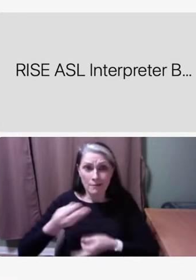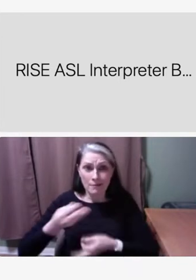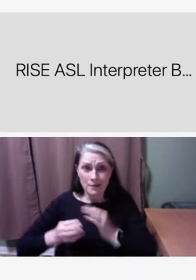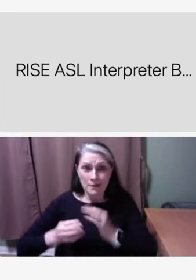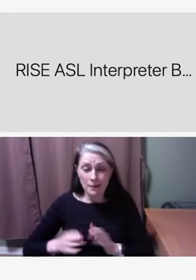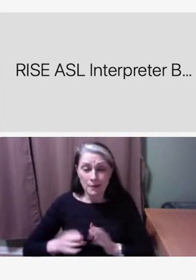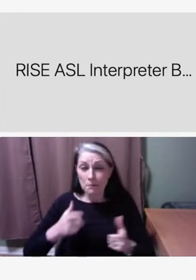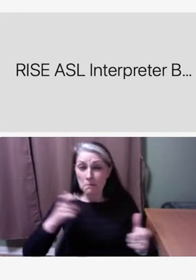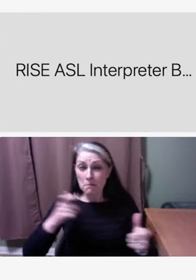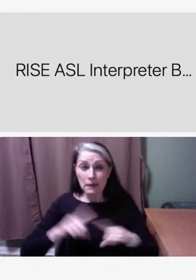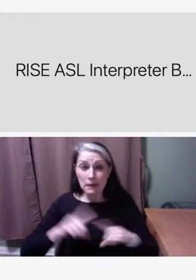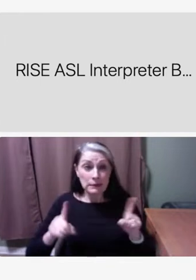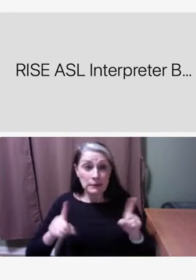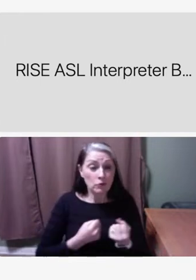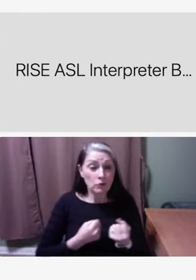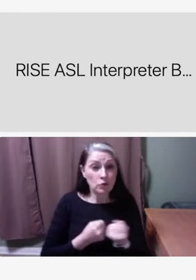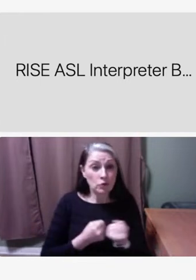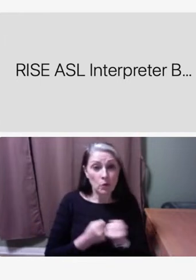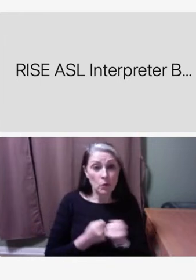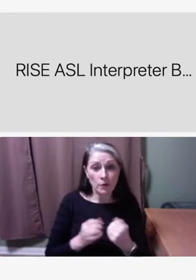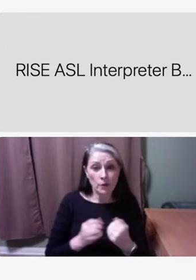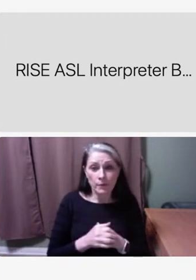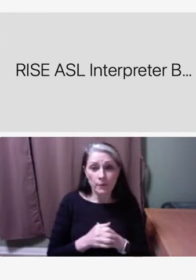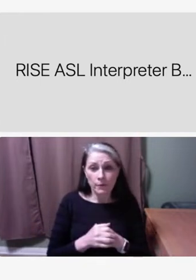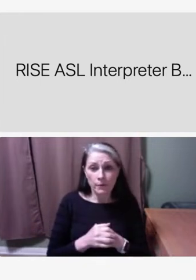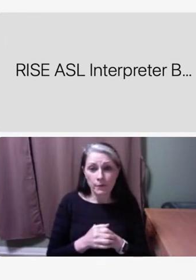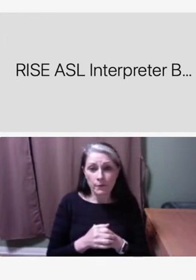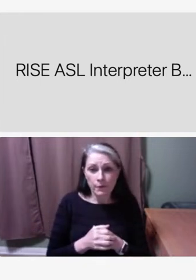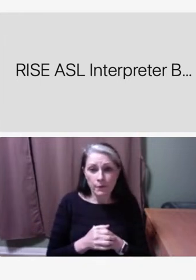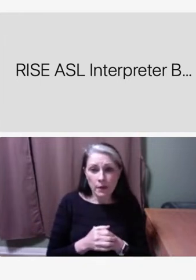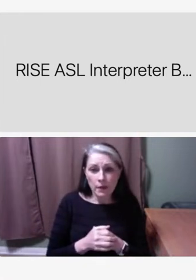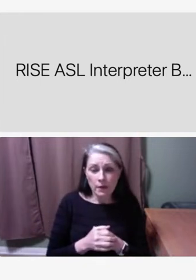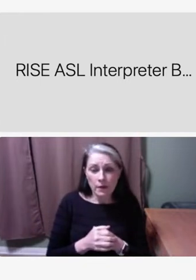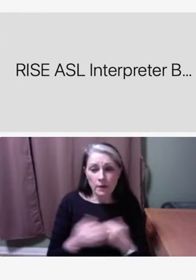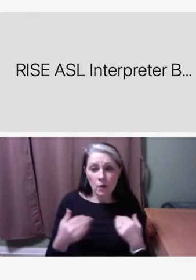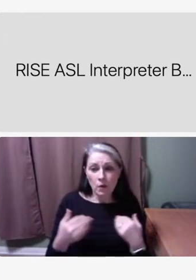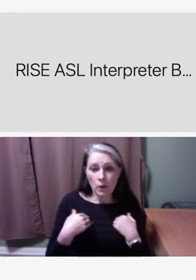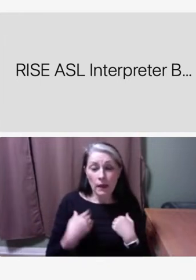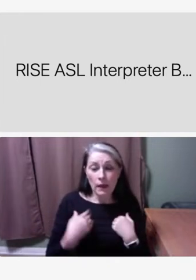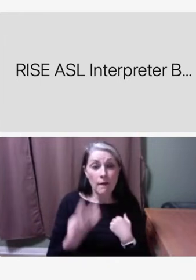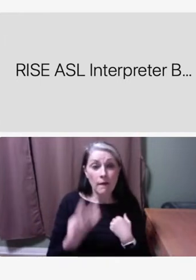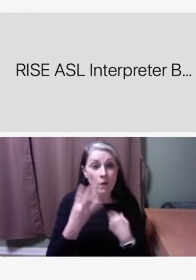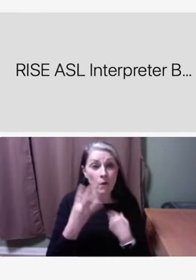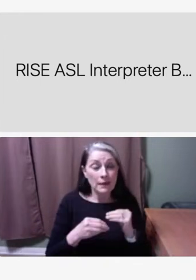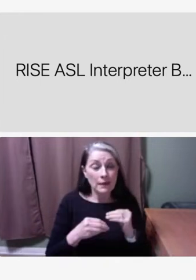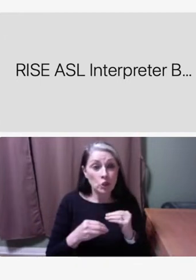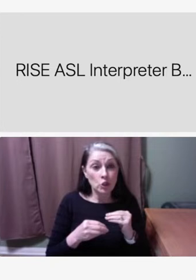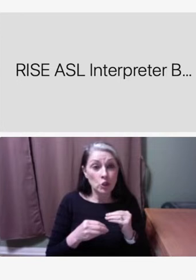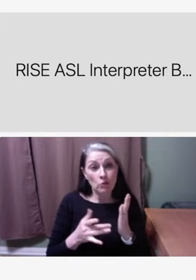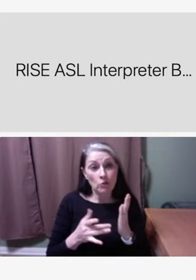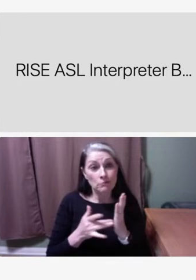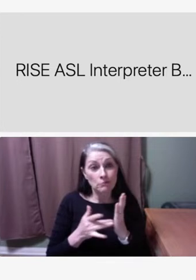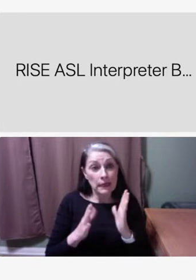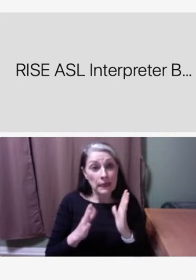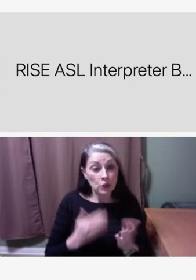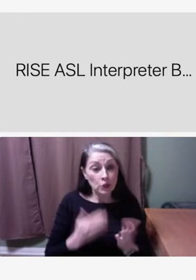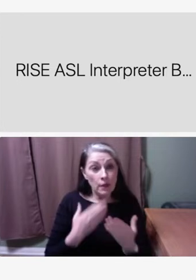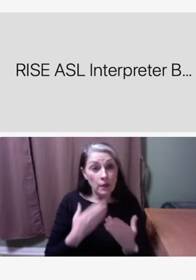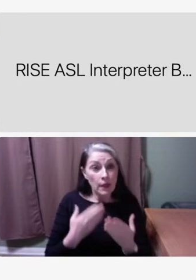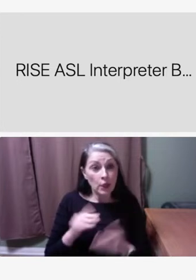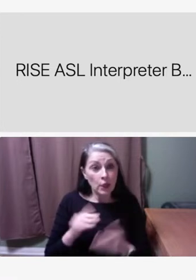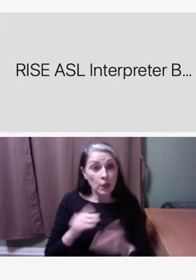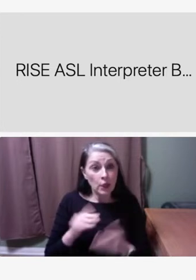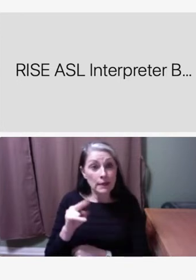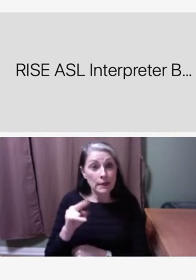My vision is kind of weak. So yeah, we got four additional techs, thanks to Tina. So that helped with the sites,